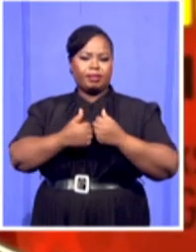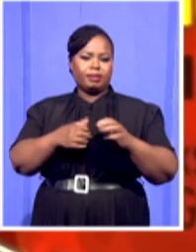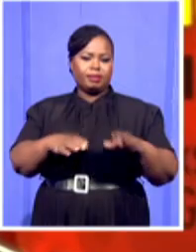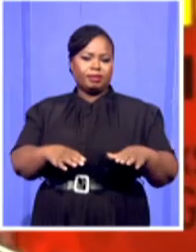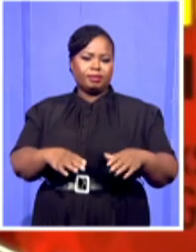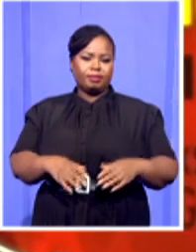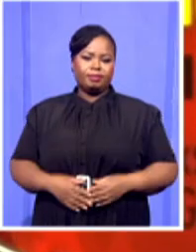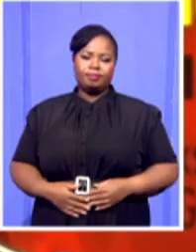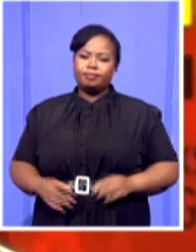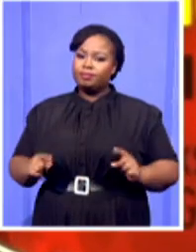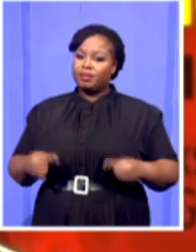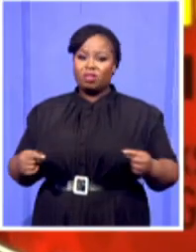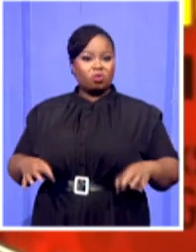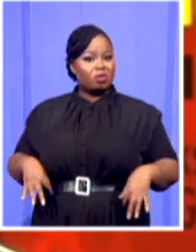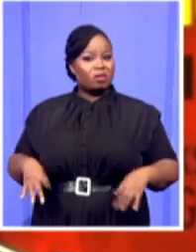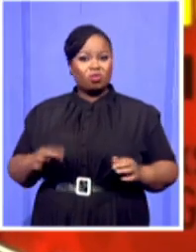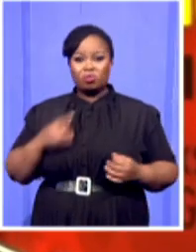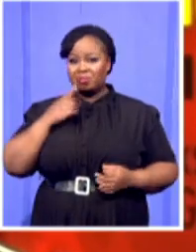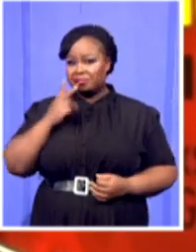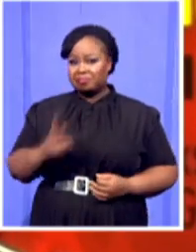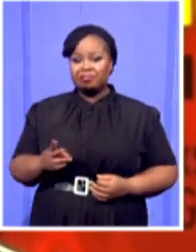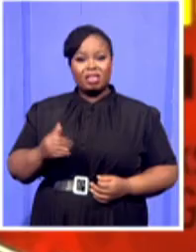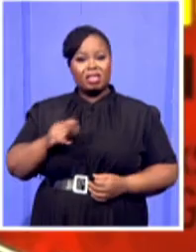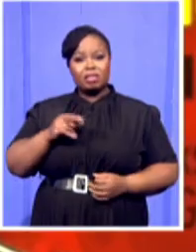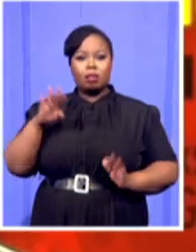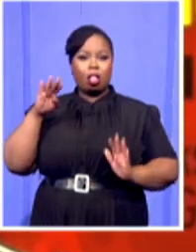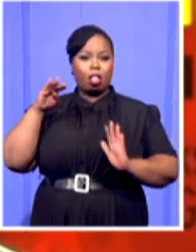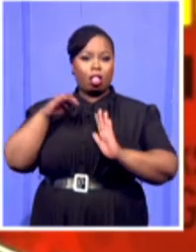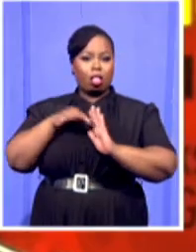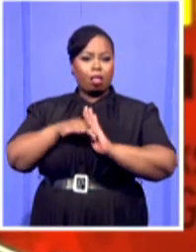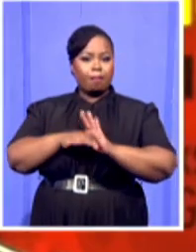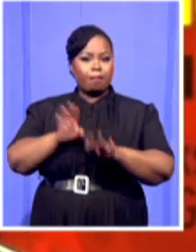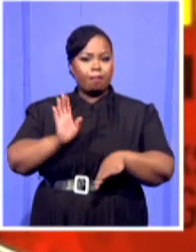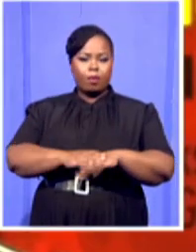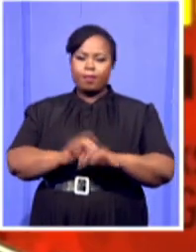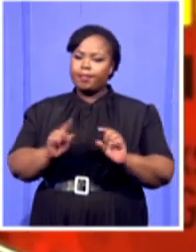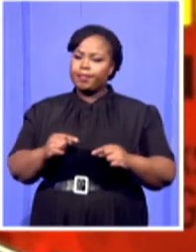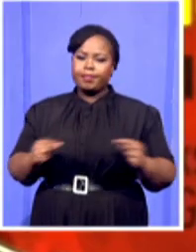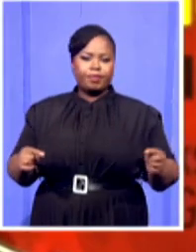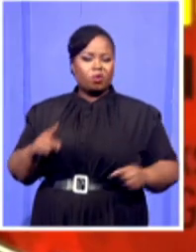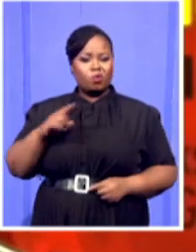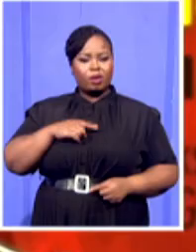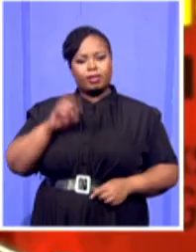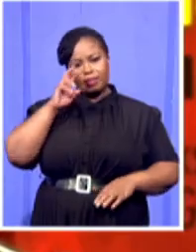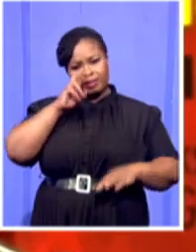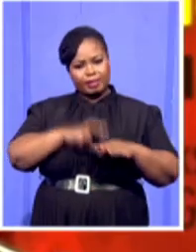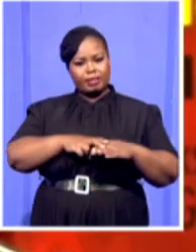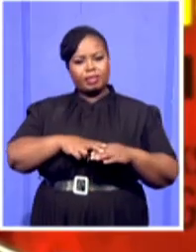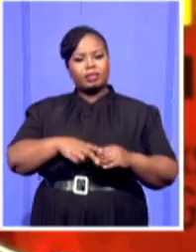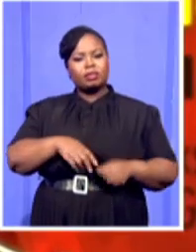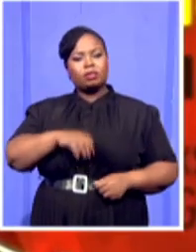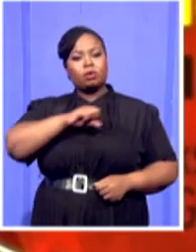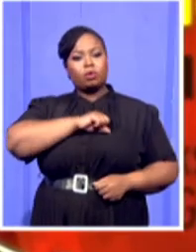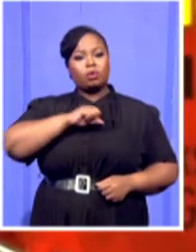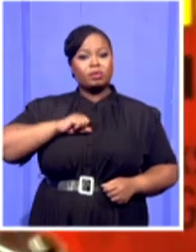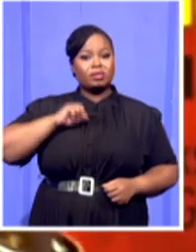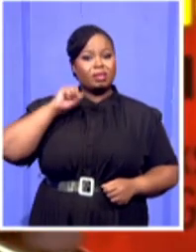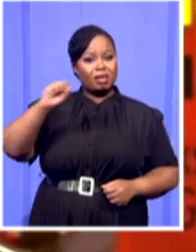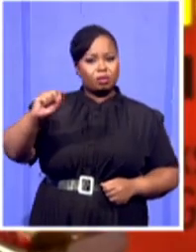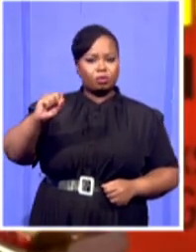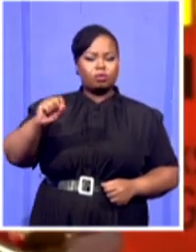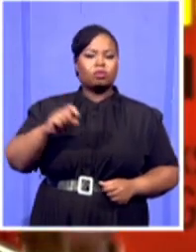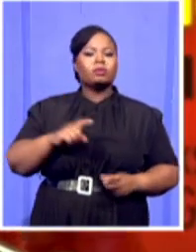We cannot afford to see the ANC further deteriorating. The ANC needs the party and COSATU to